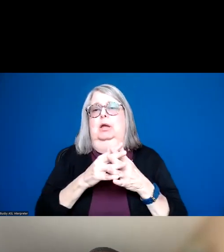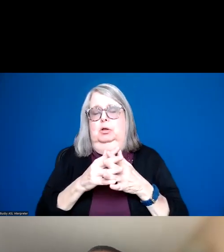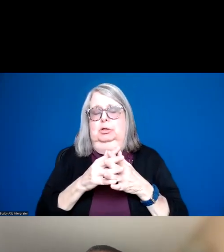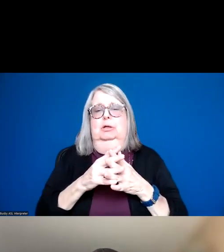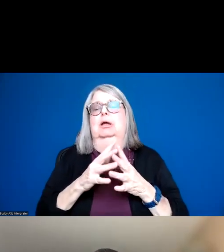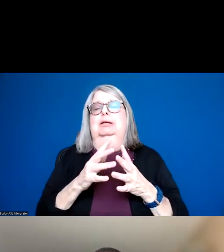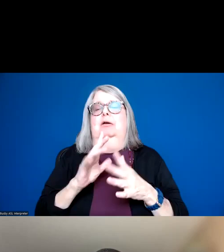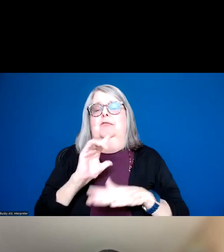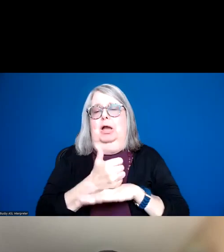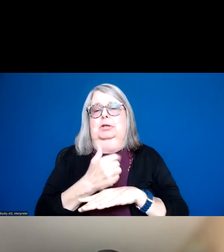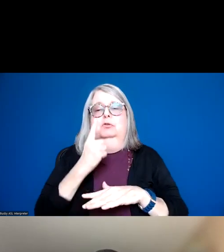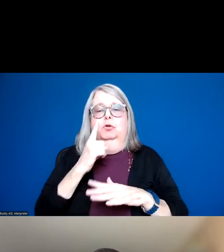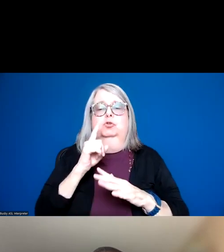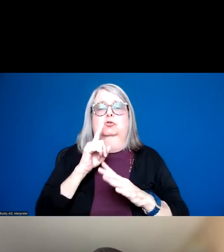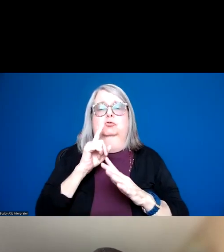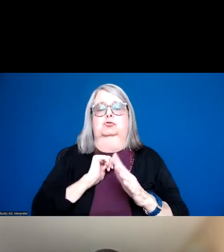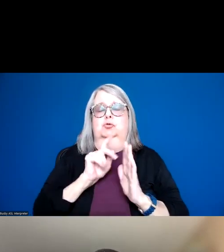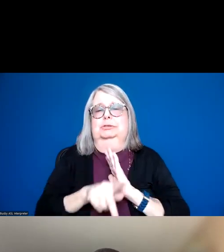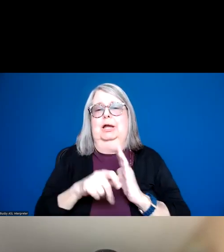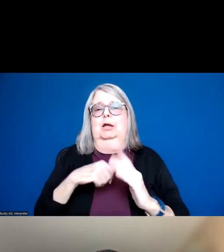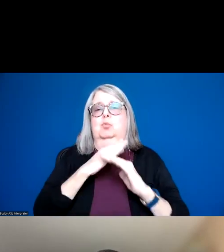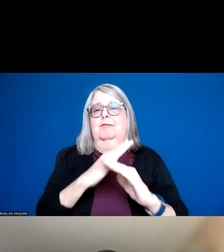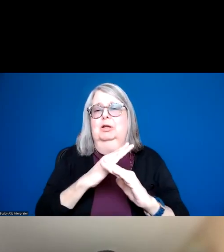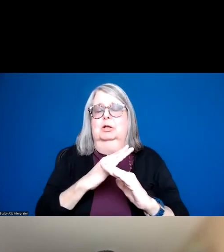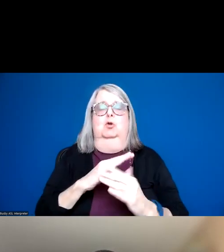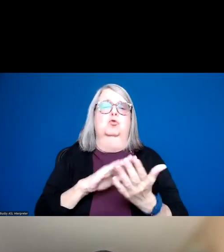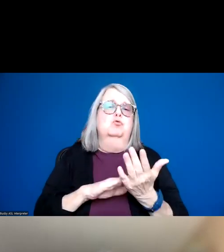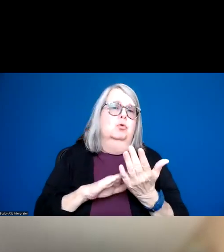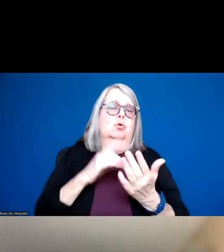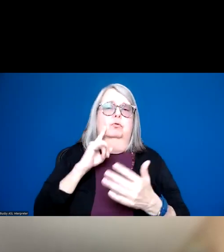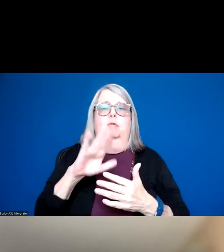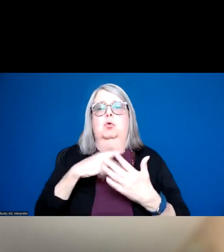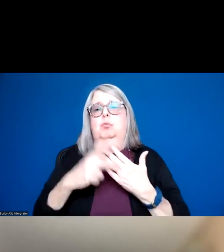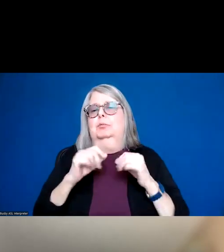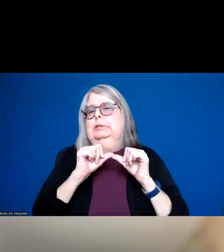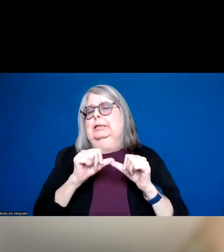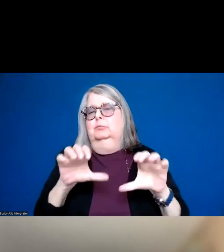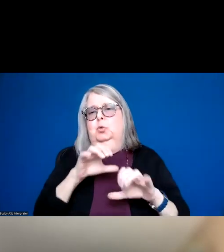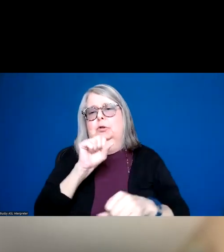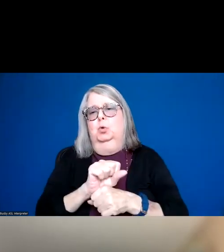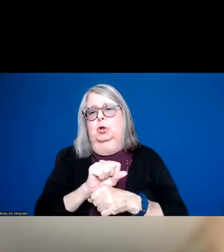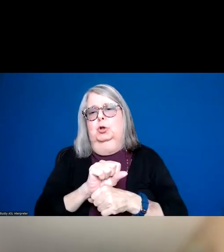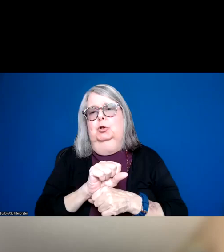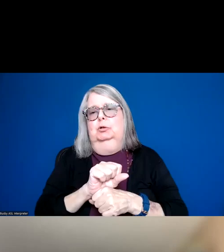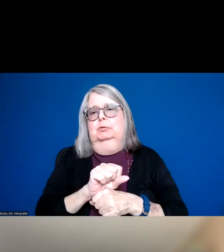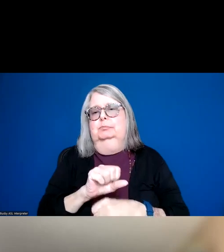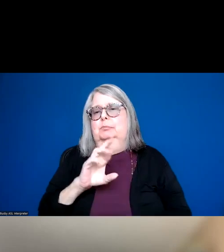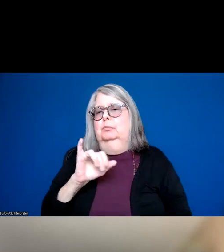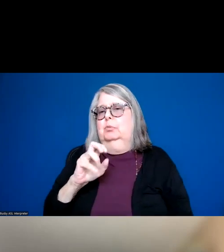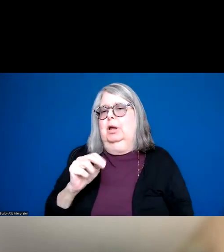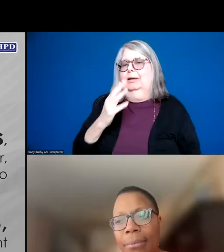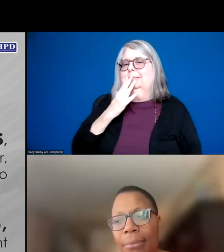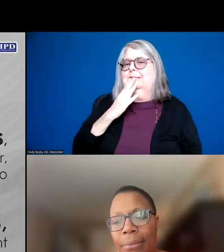for Suicide Prevention. Kudos for your program and keep doing the work. Thank you so much, Stephanie. And thank